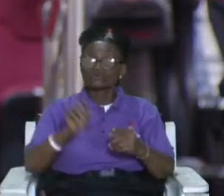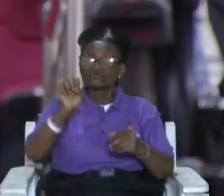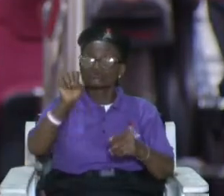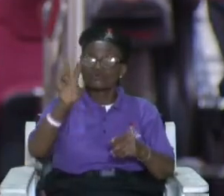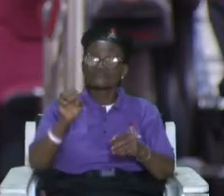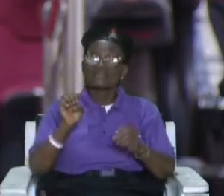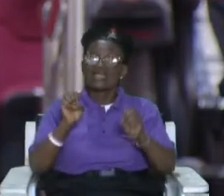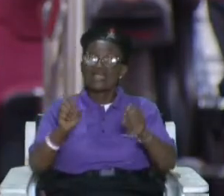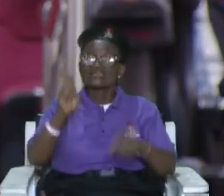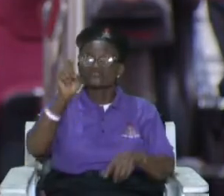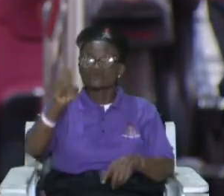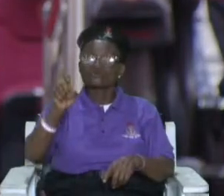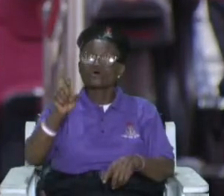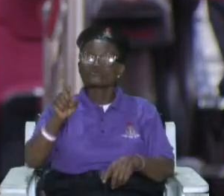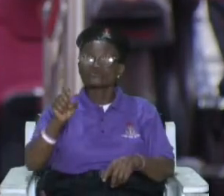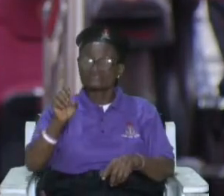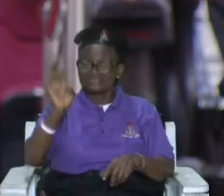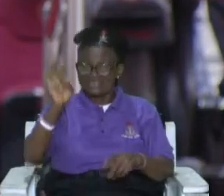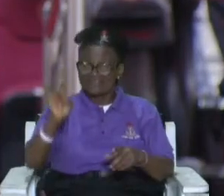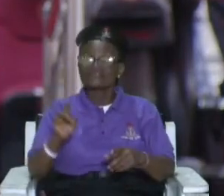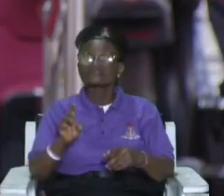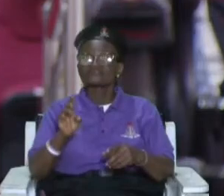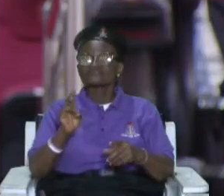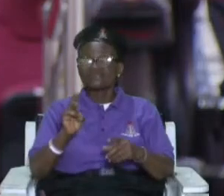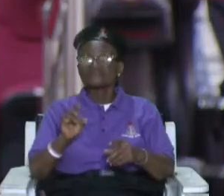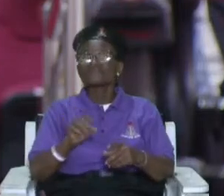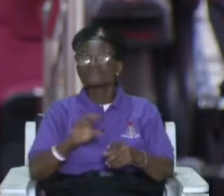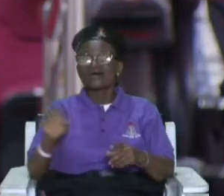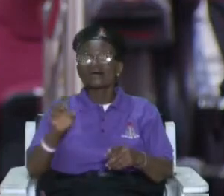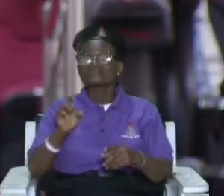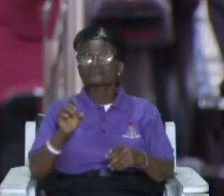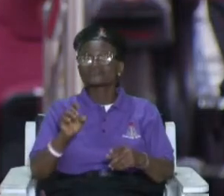Exodus 7 from verse 10 to 12.